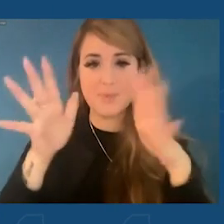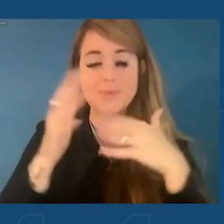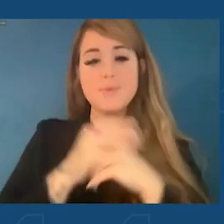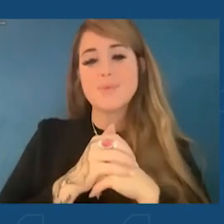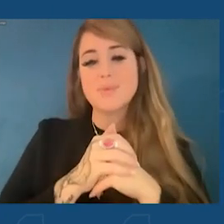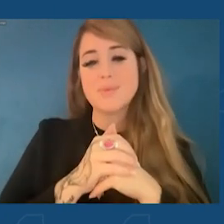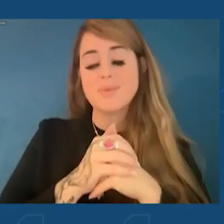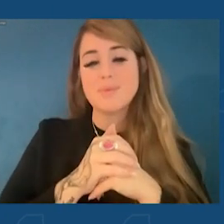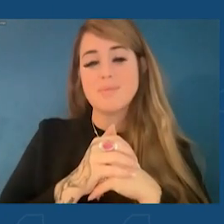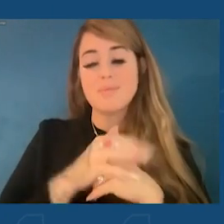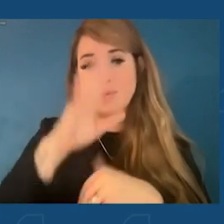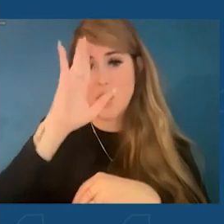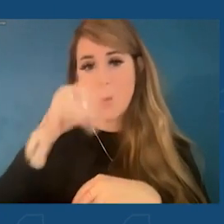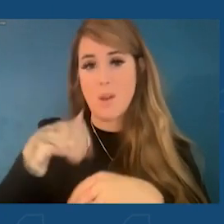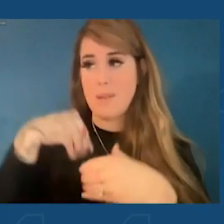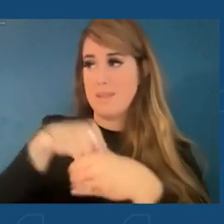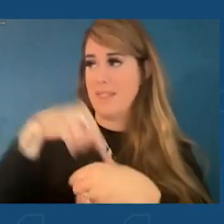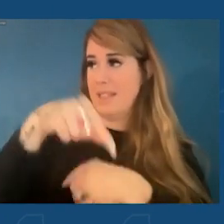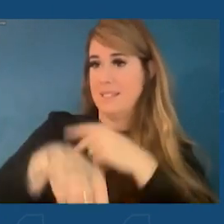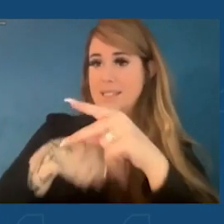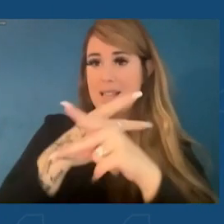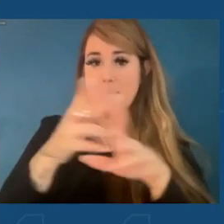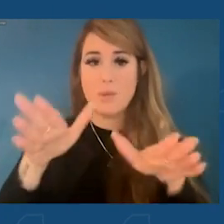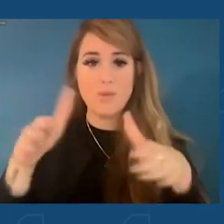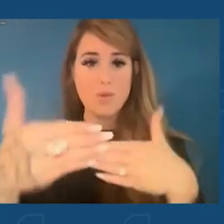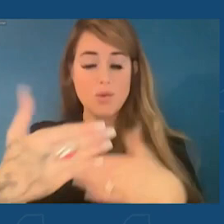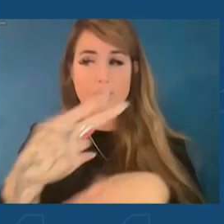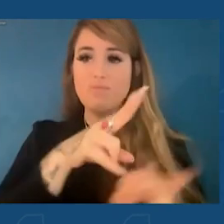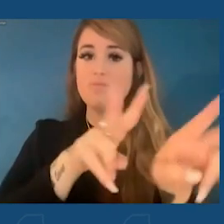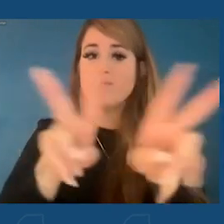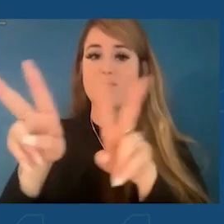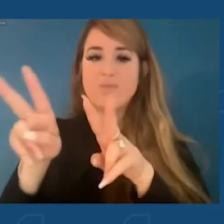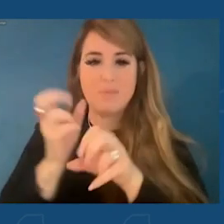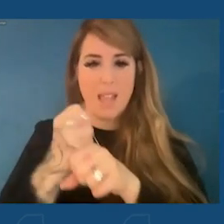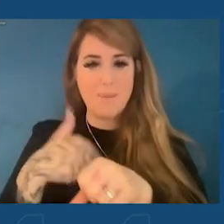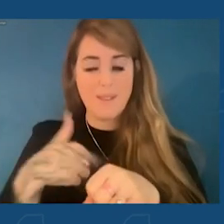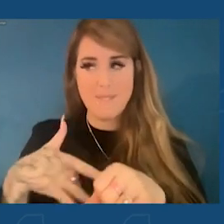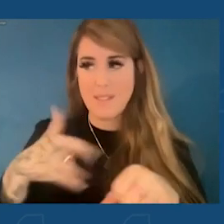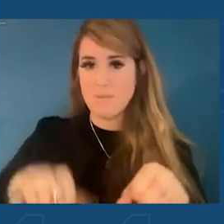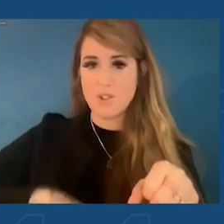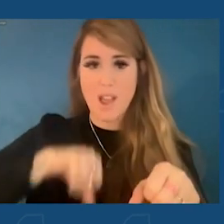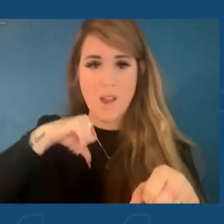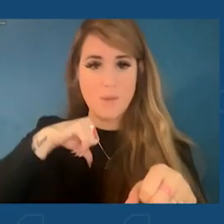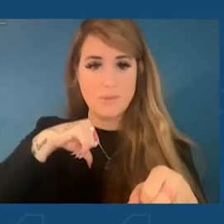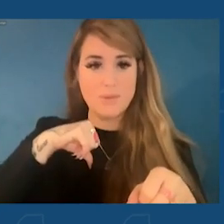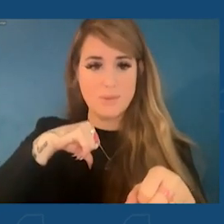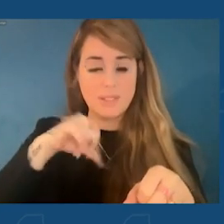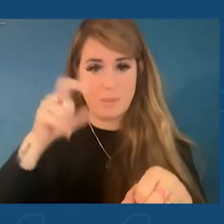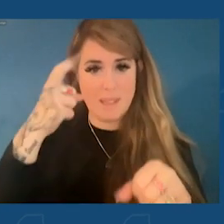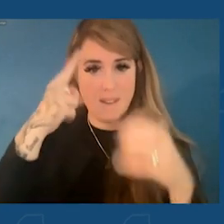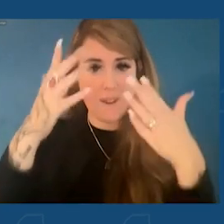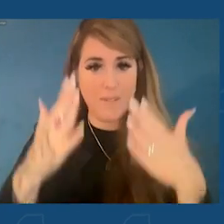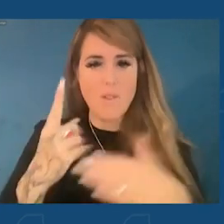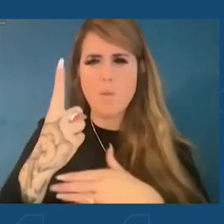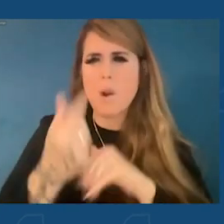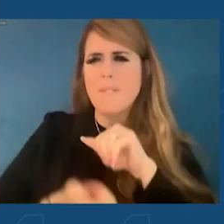You know, when I'm in rooms like this, it makes me so proud to be the governor of one of the